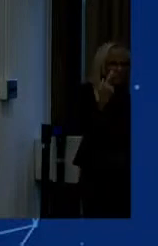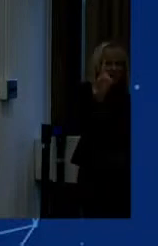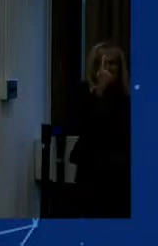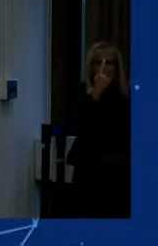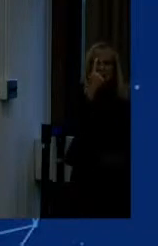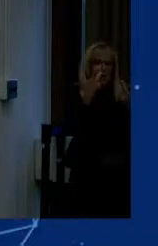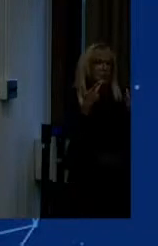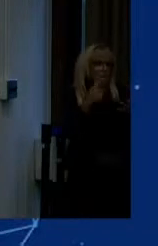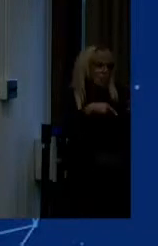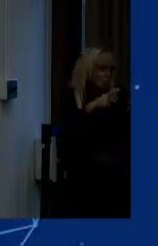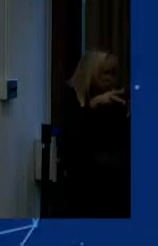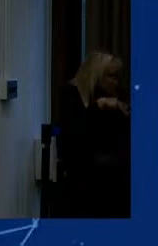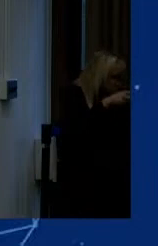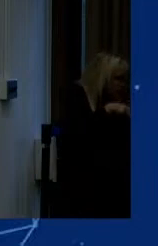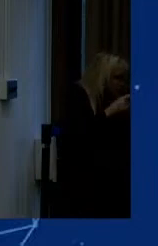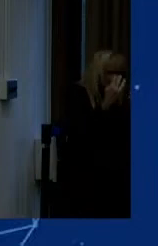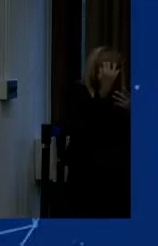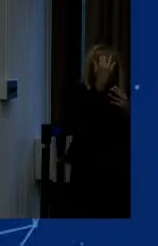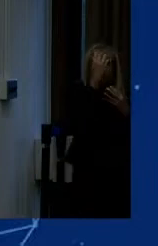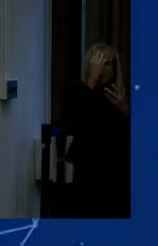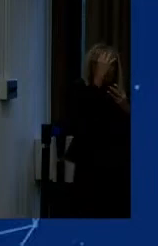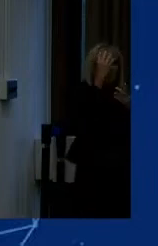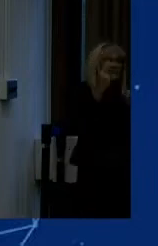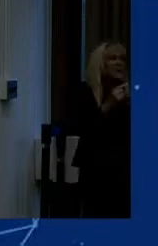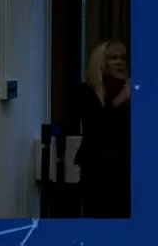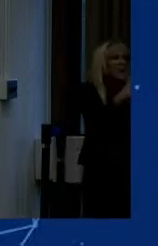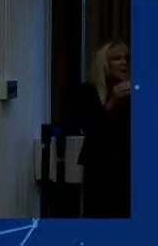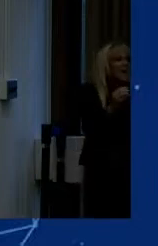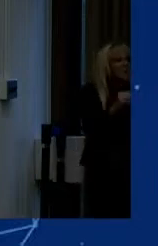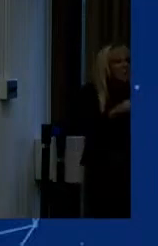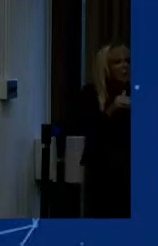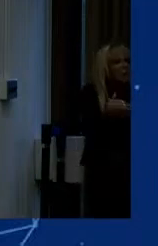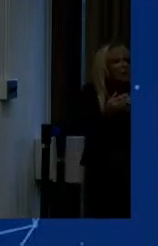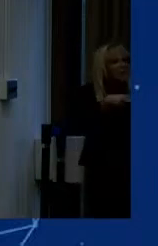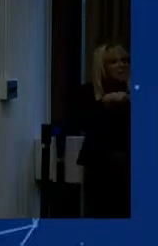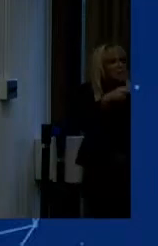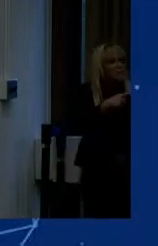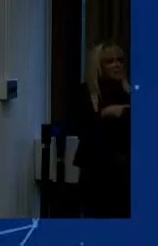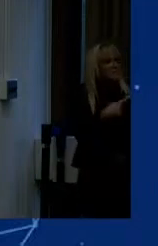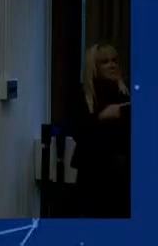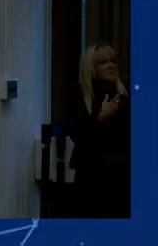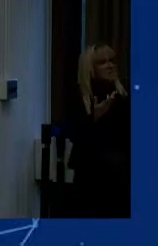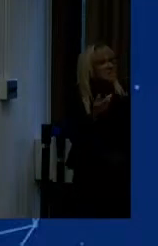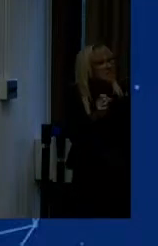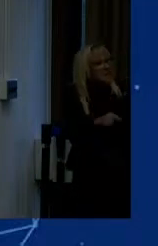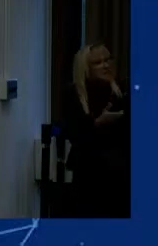wonderings about what we read. And very often, you know, reading sometimes